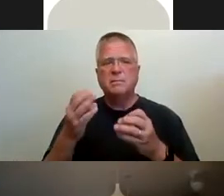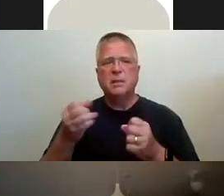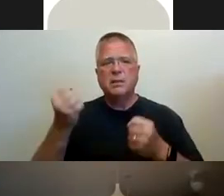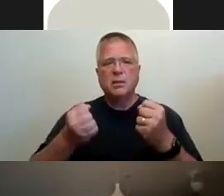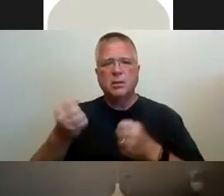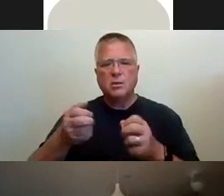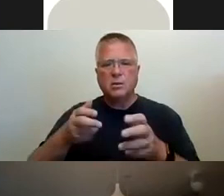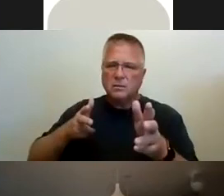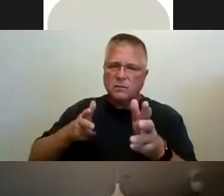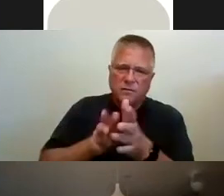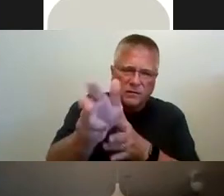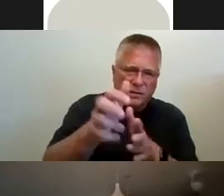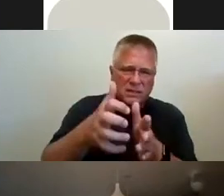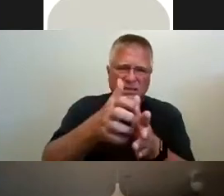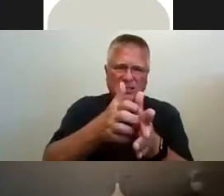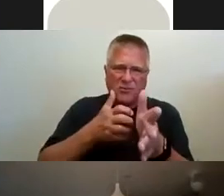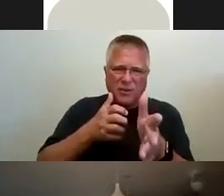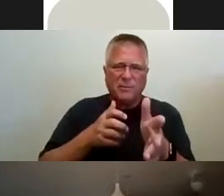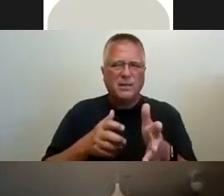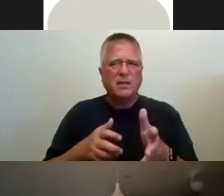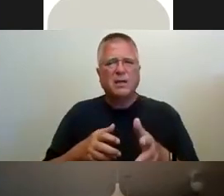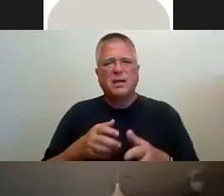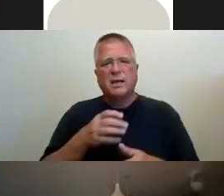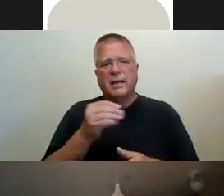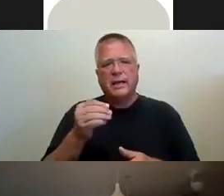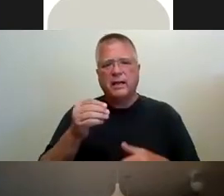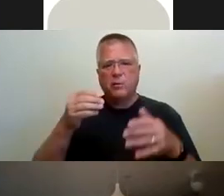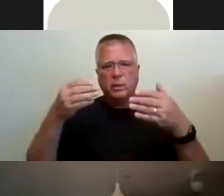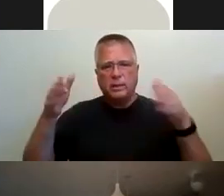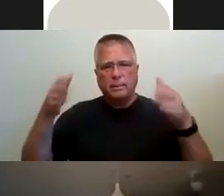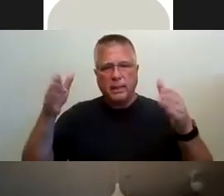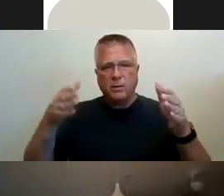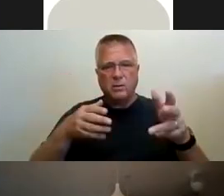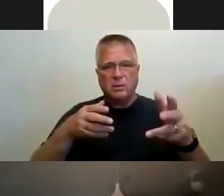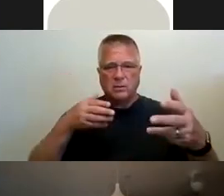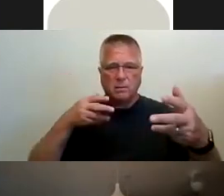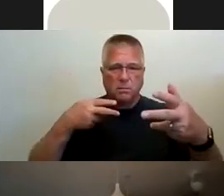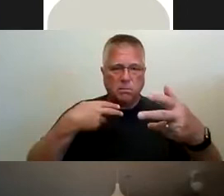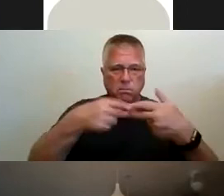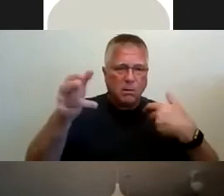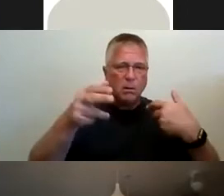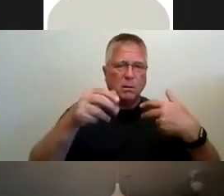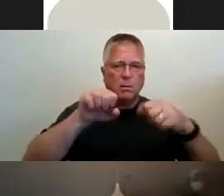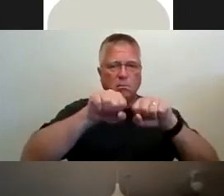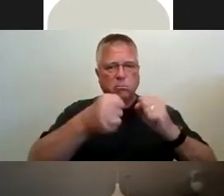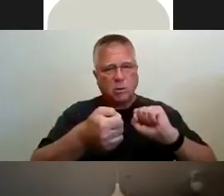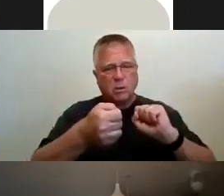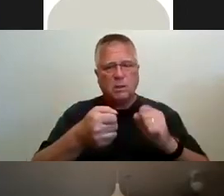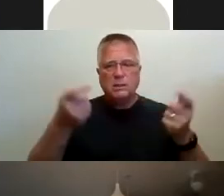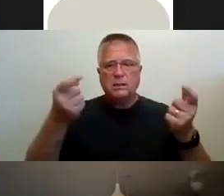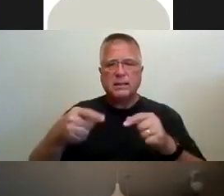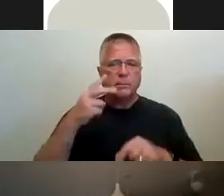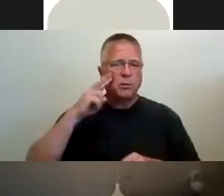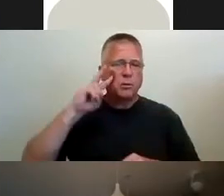many cars have been sideswiped here, and especially with the mirrors. I just had one 2 days ago. And in the